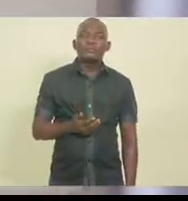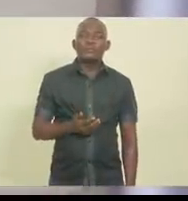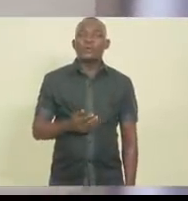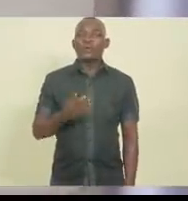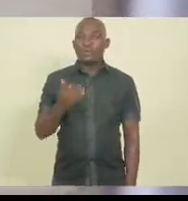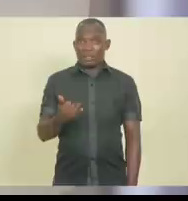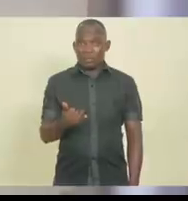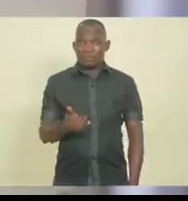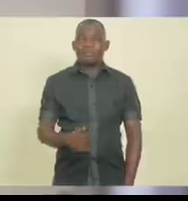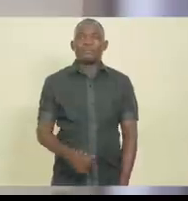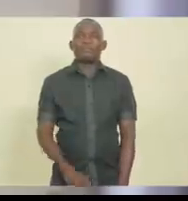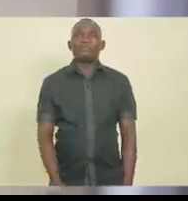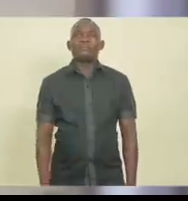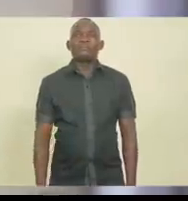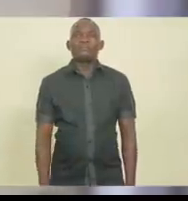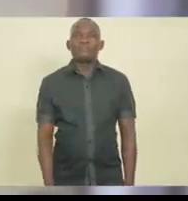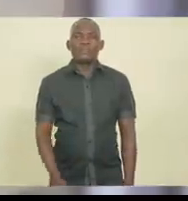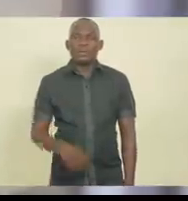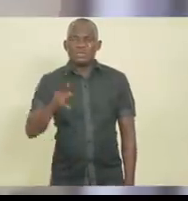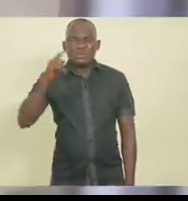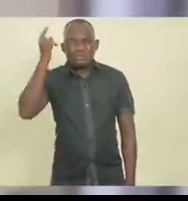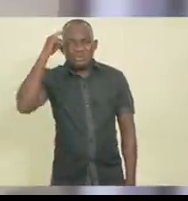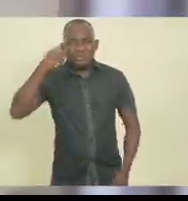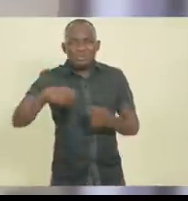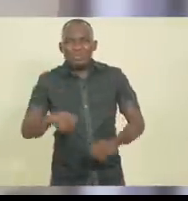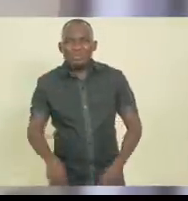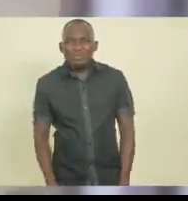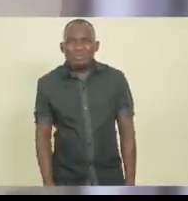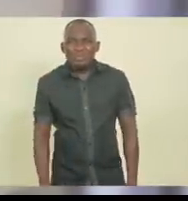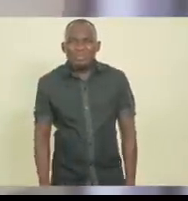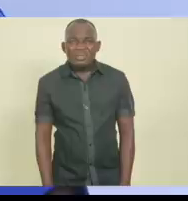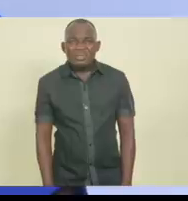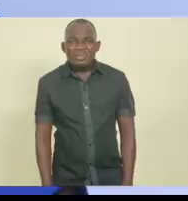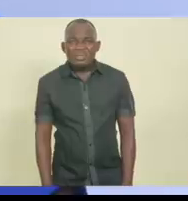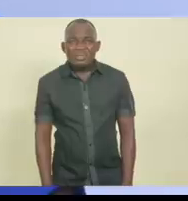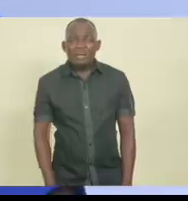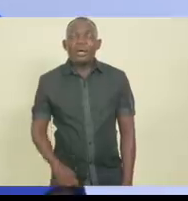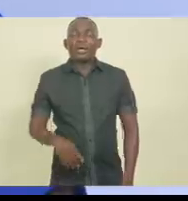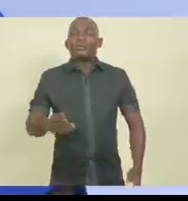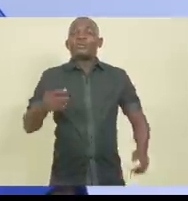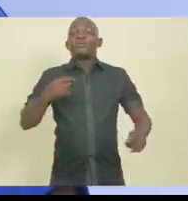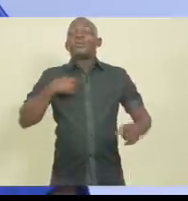Now we are alone. Are you crazy? How do you barge into here like this? I'm tired.